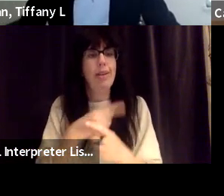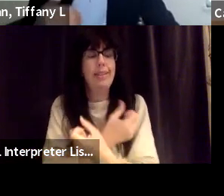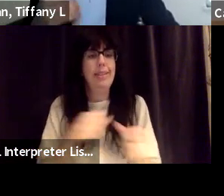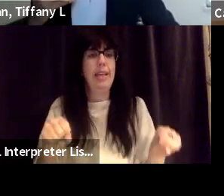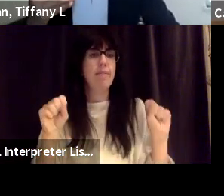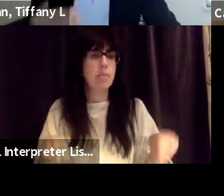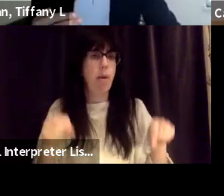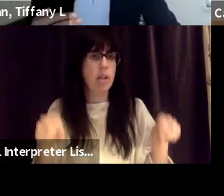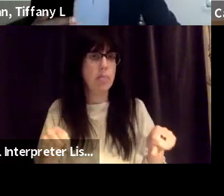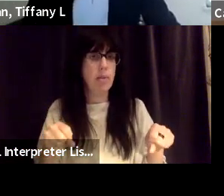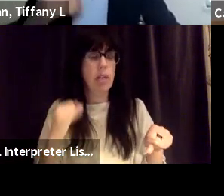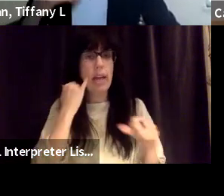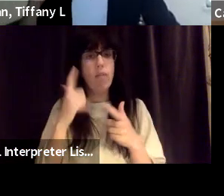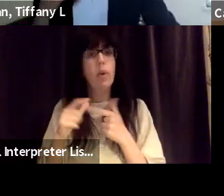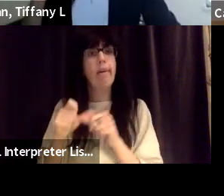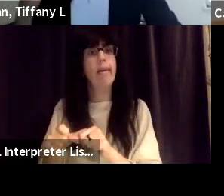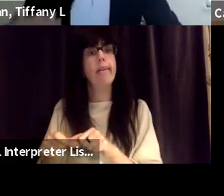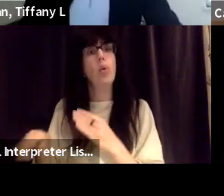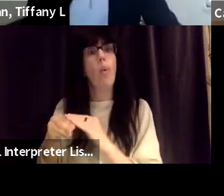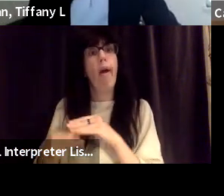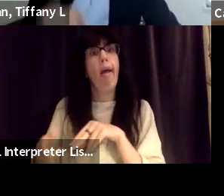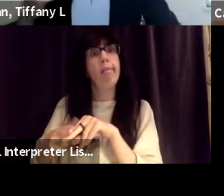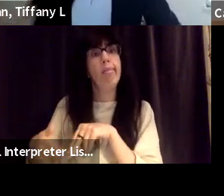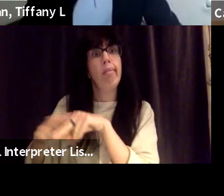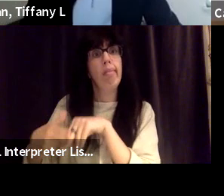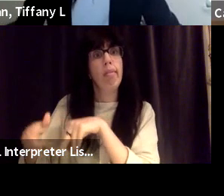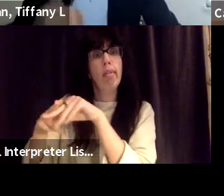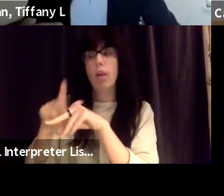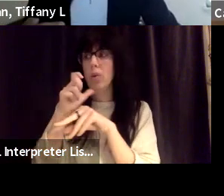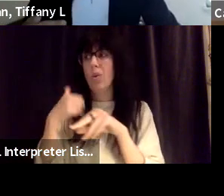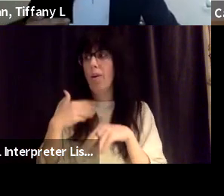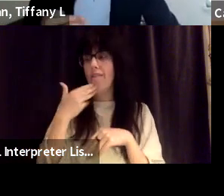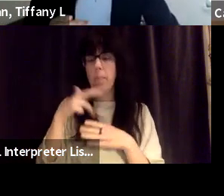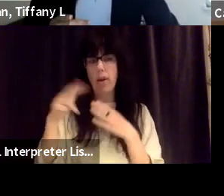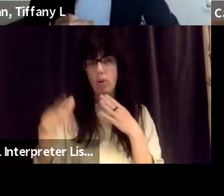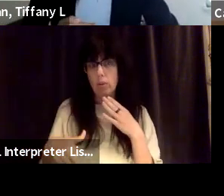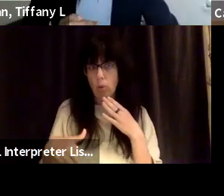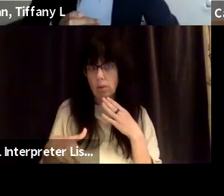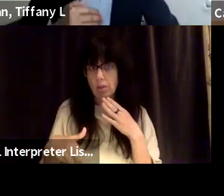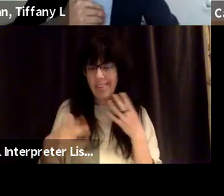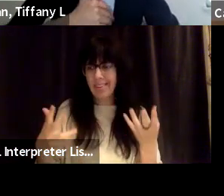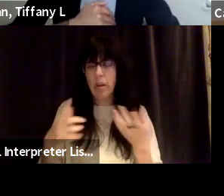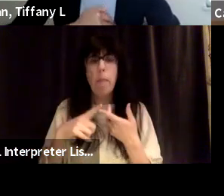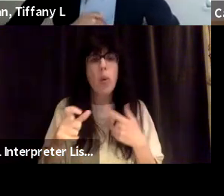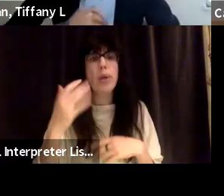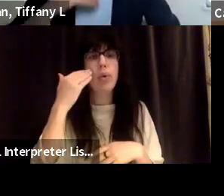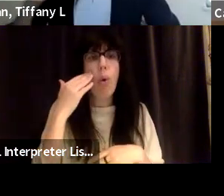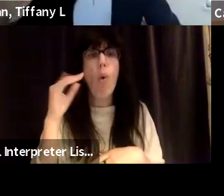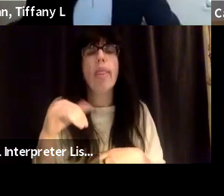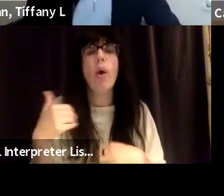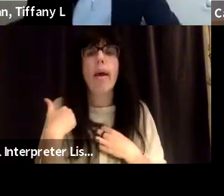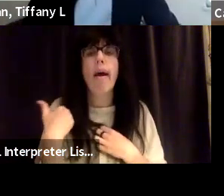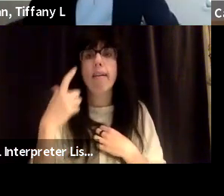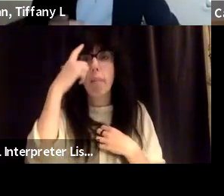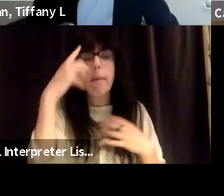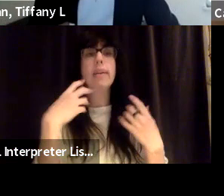we keep adding to the police force and not getting better results, but we know, for example, that when we have mental